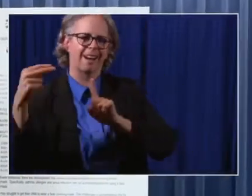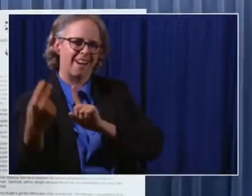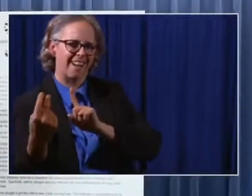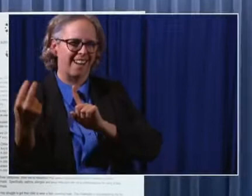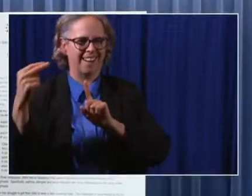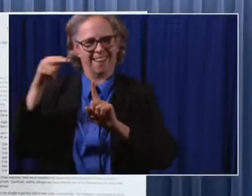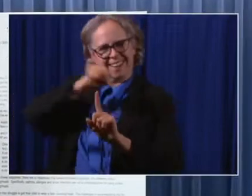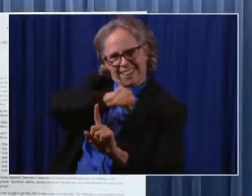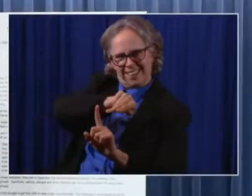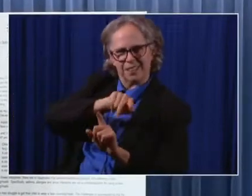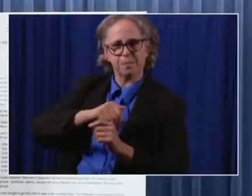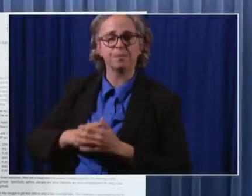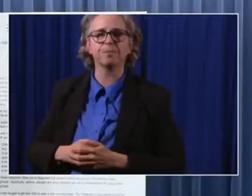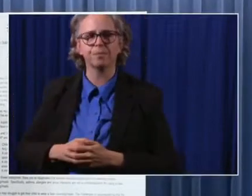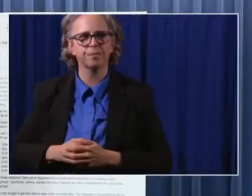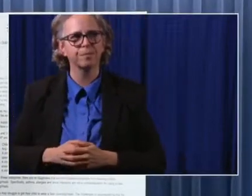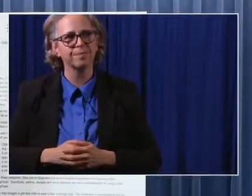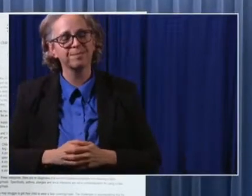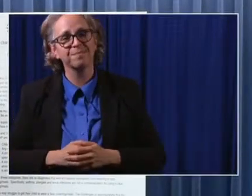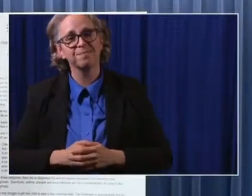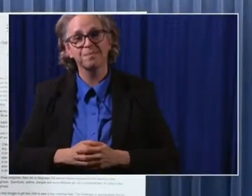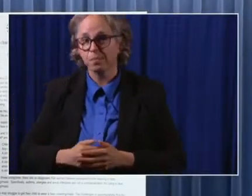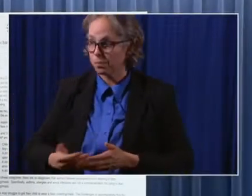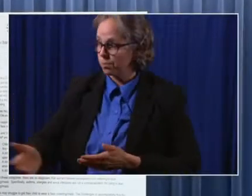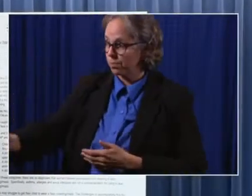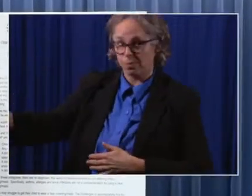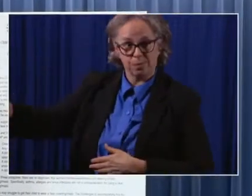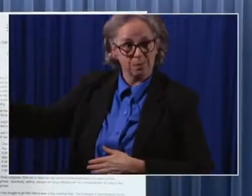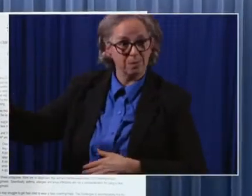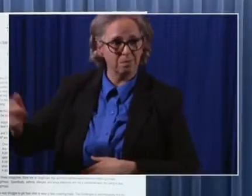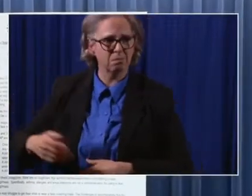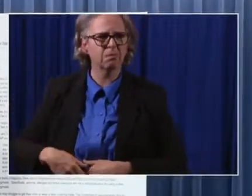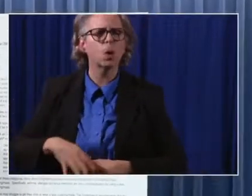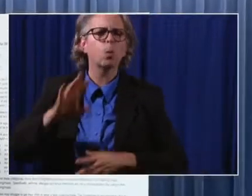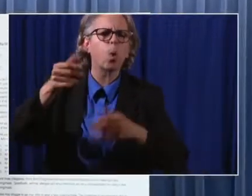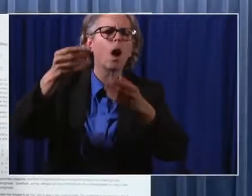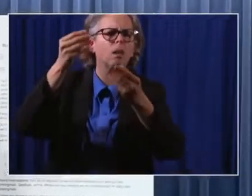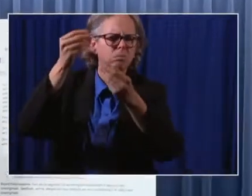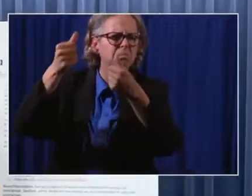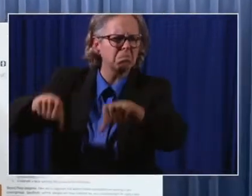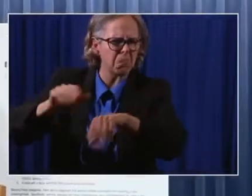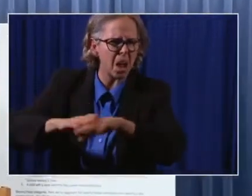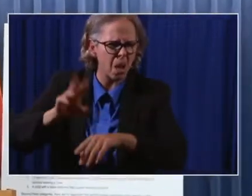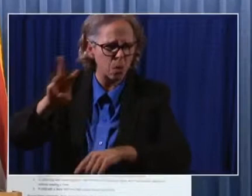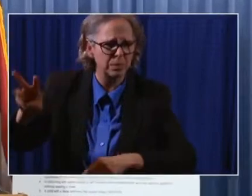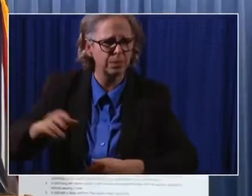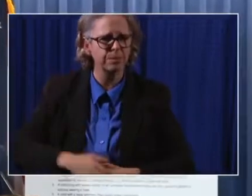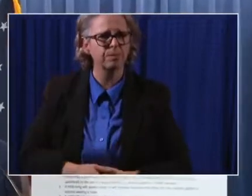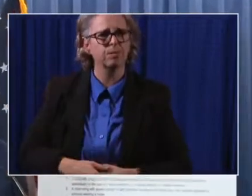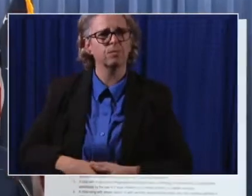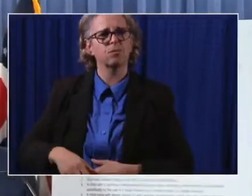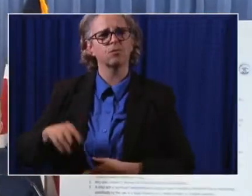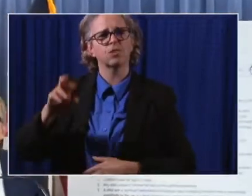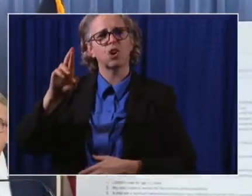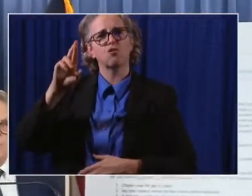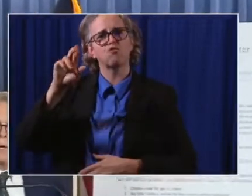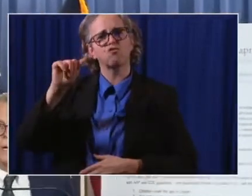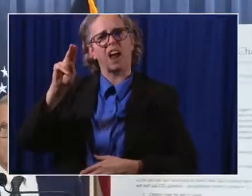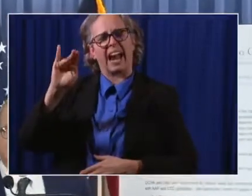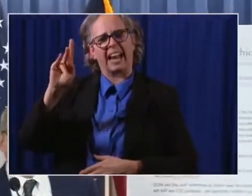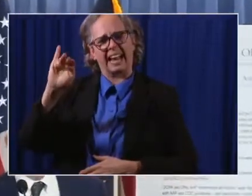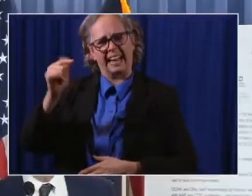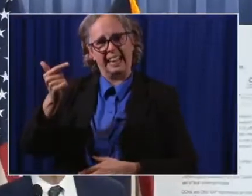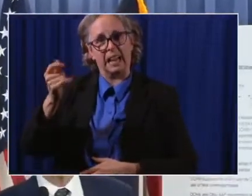And this will make this available. This is a ranking of counties, and this will change all the